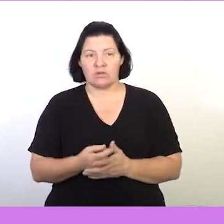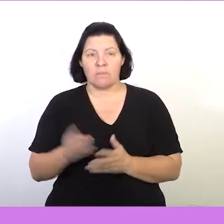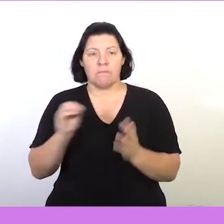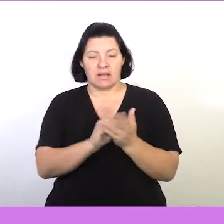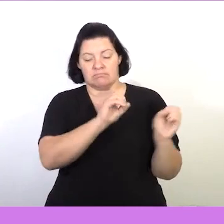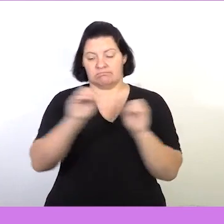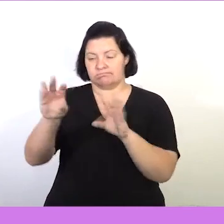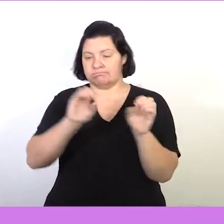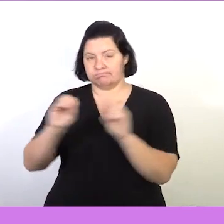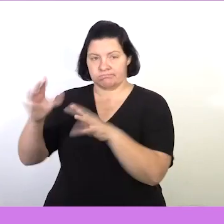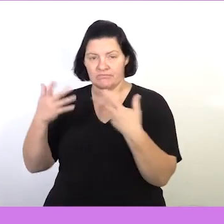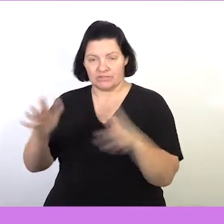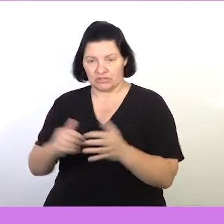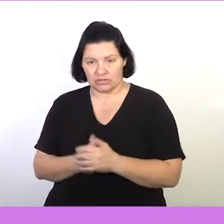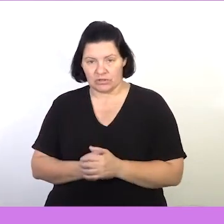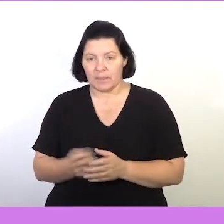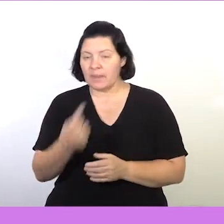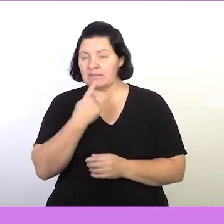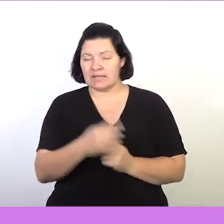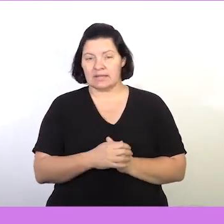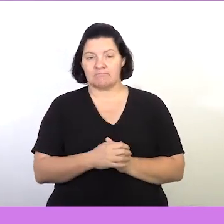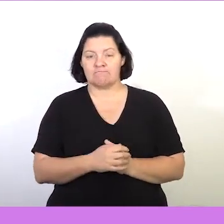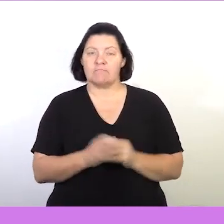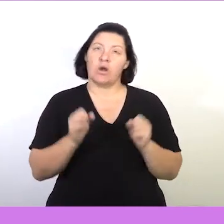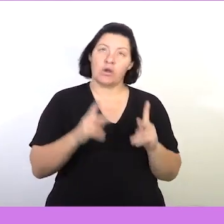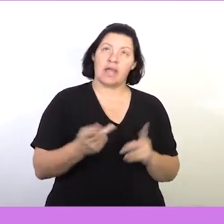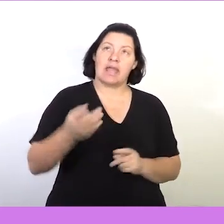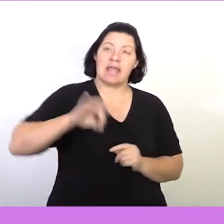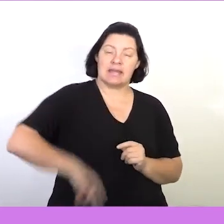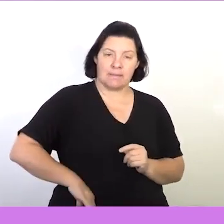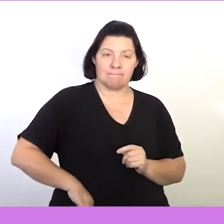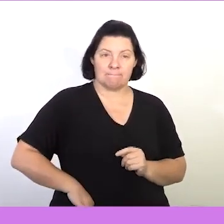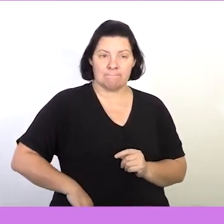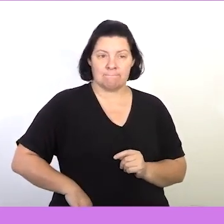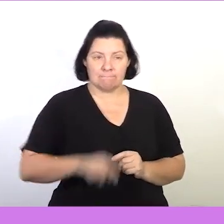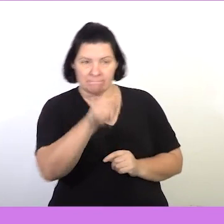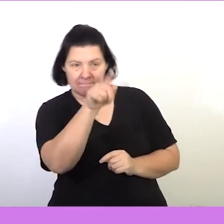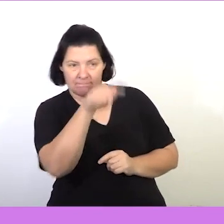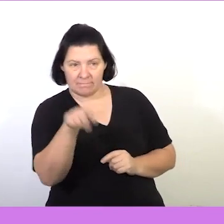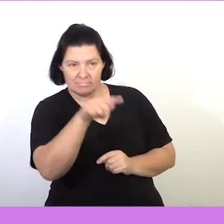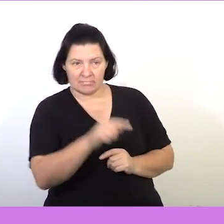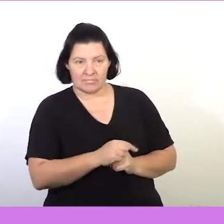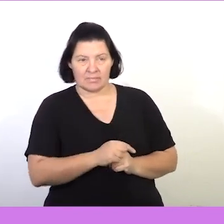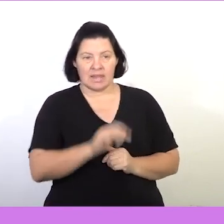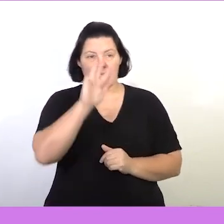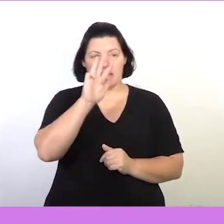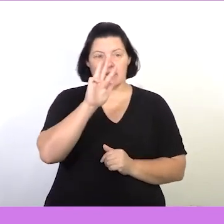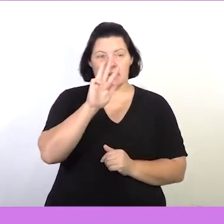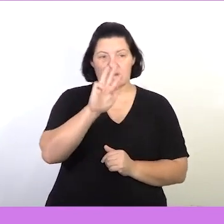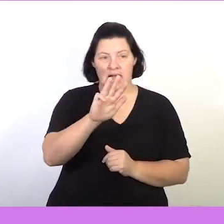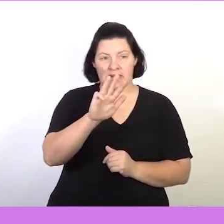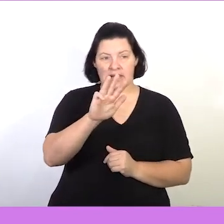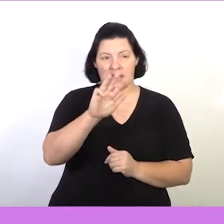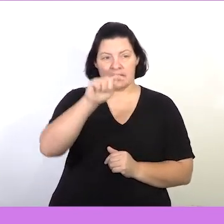So now we just need to substitute, right? So therefore, I go and I say, okay, my income, as I can see here, income